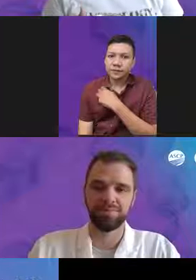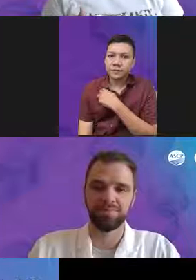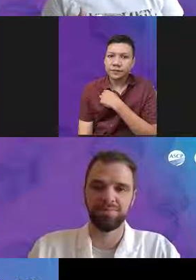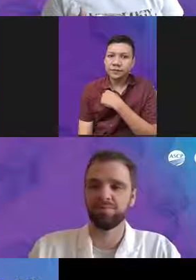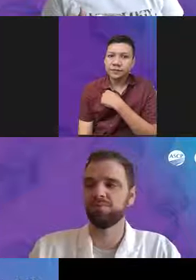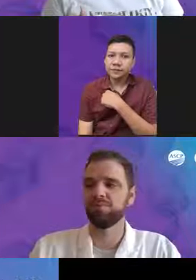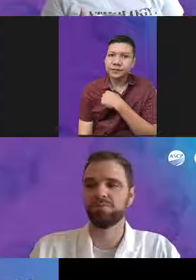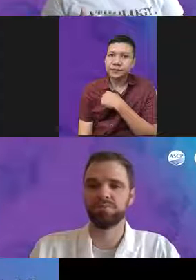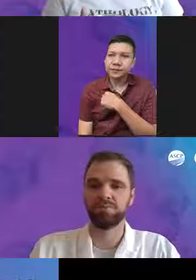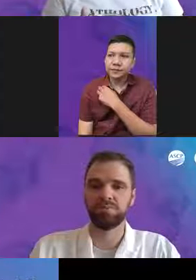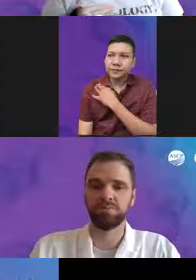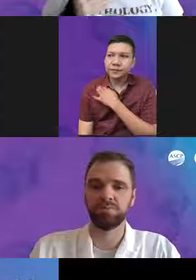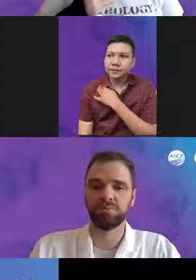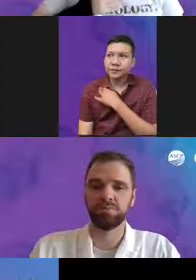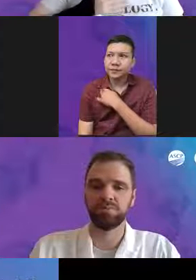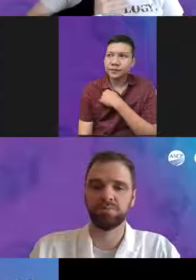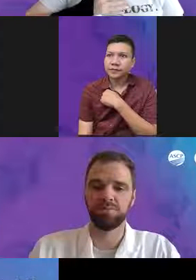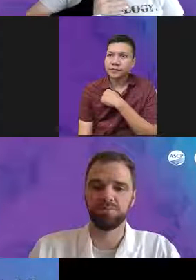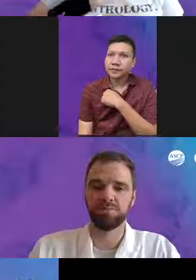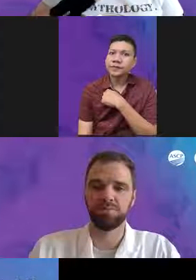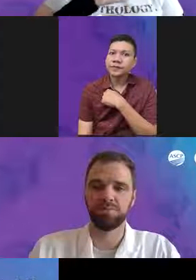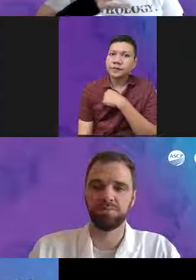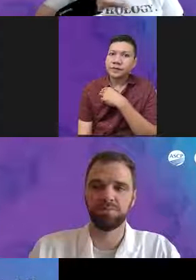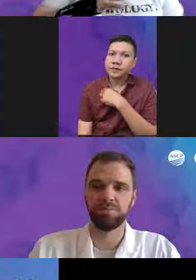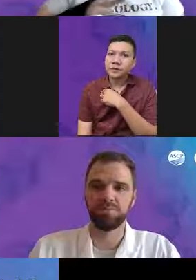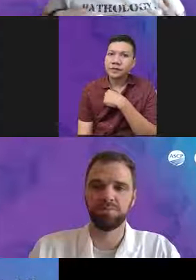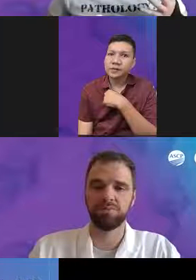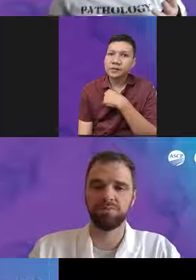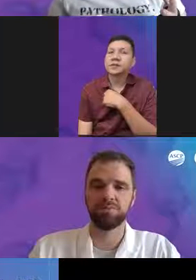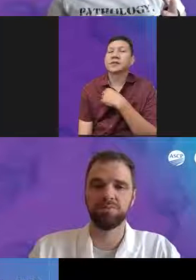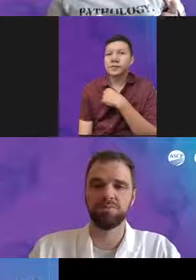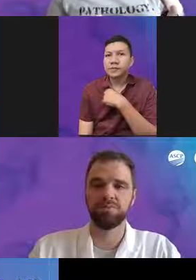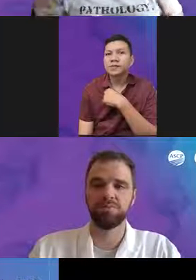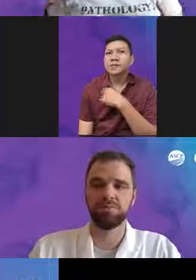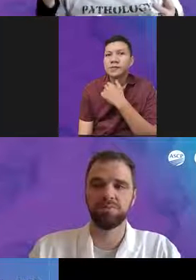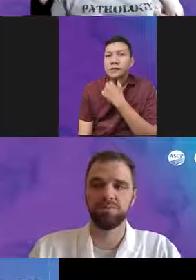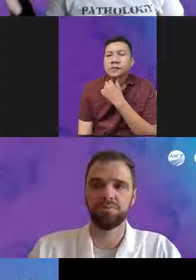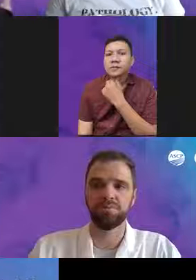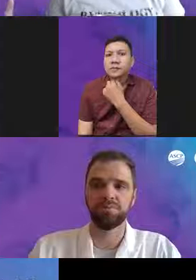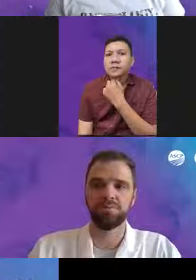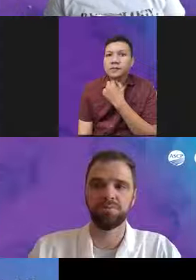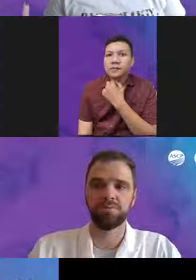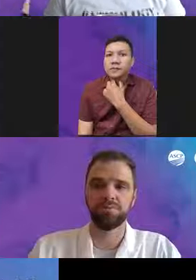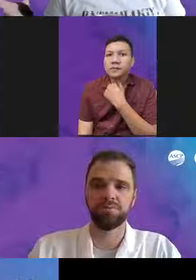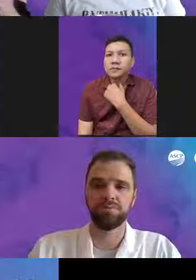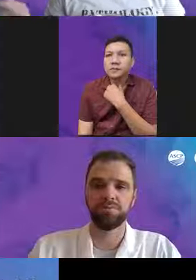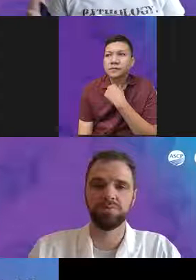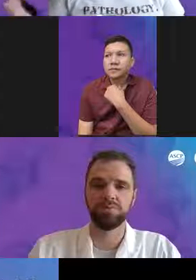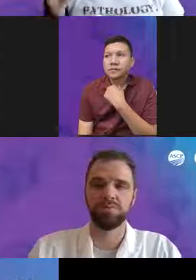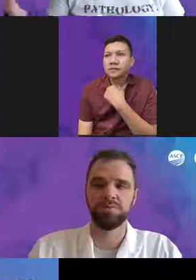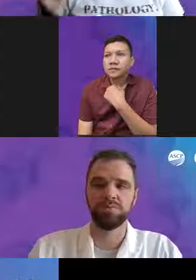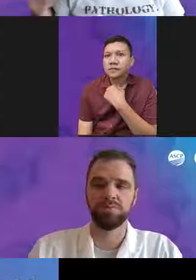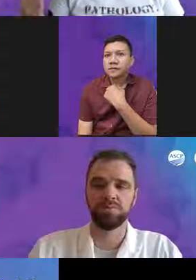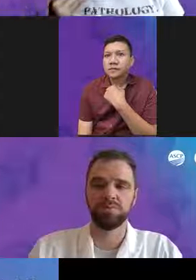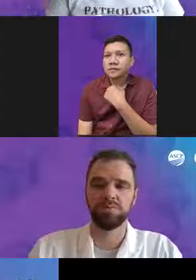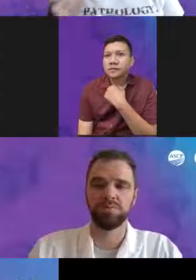So just because, you know, there is food and then you end up seeing feces, it doesn't mean that there wasn't